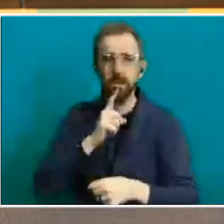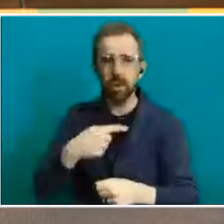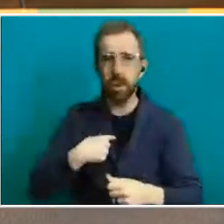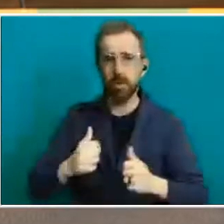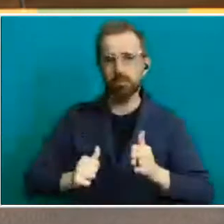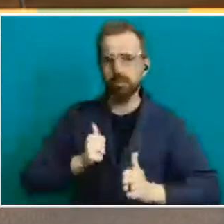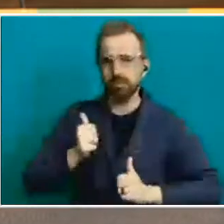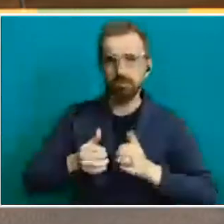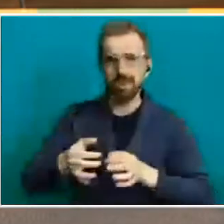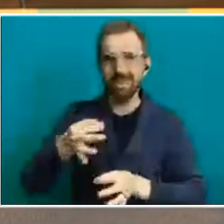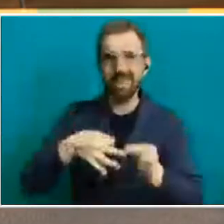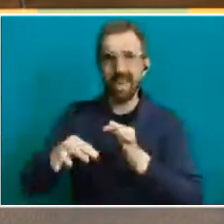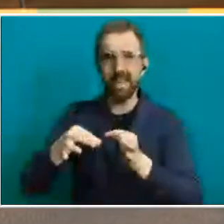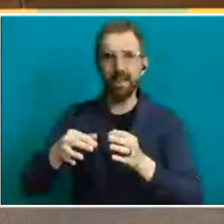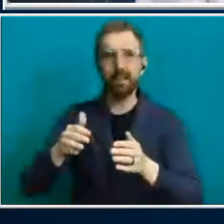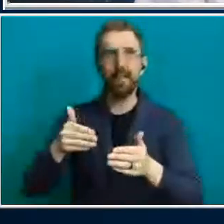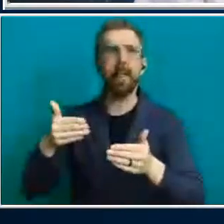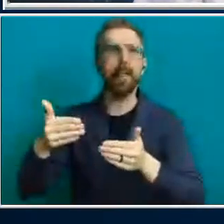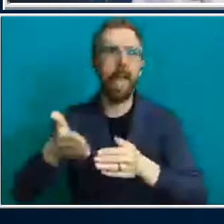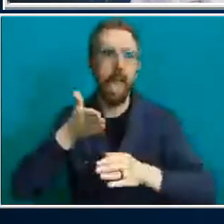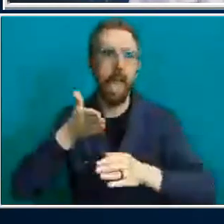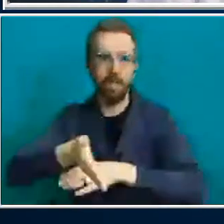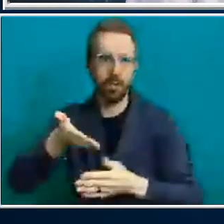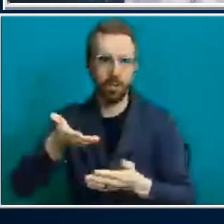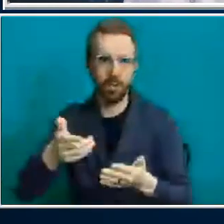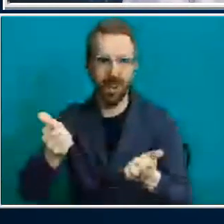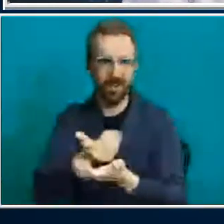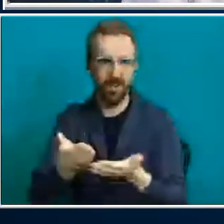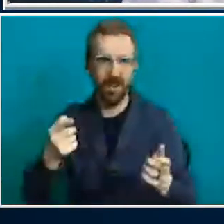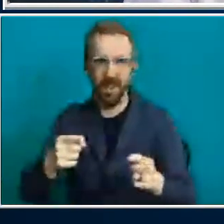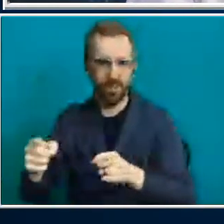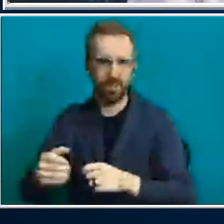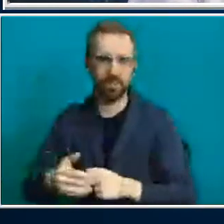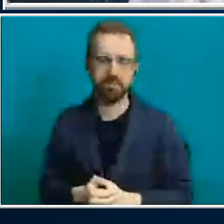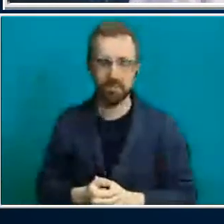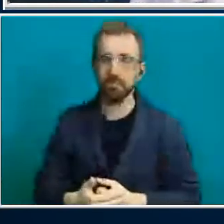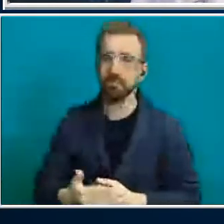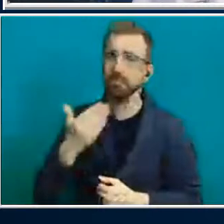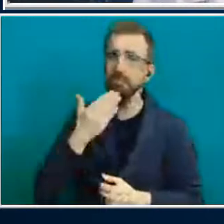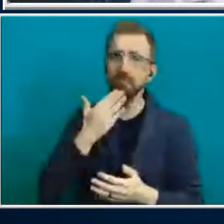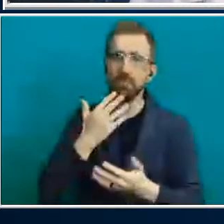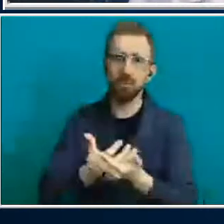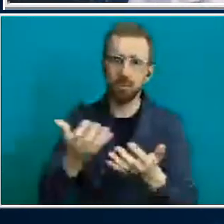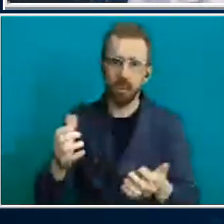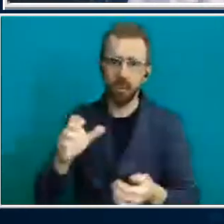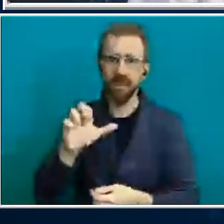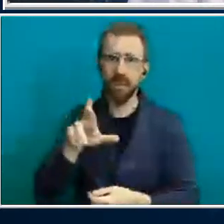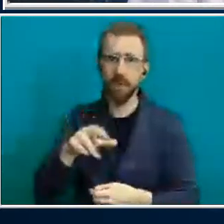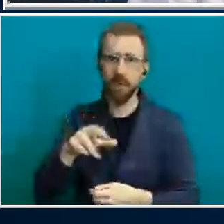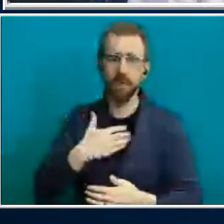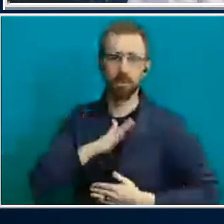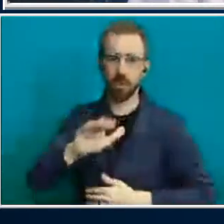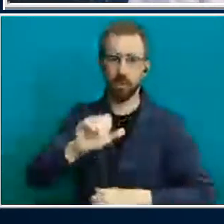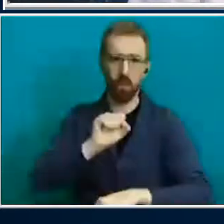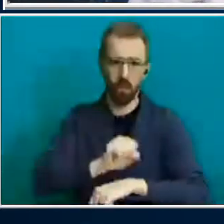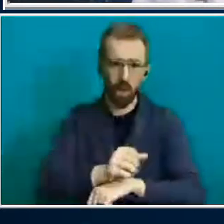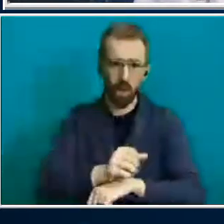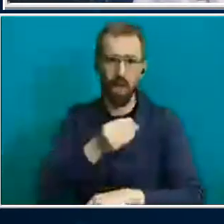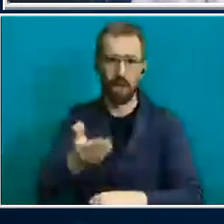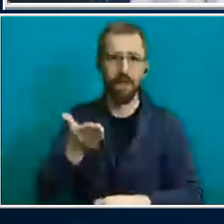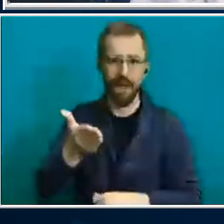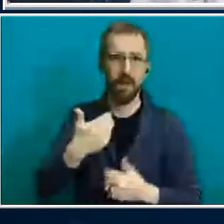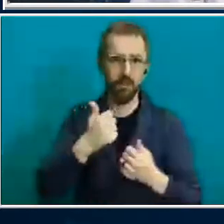reactive with my healthcare. Well, thank you so much, Cesar. Appreciate all your work and being there, and we'll keep on trying to get the word